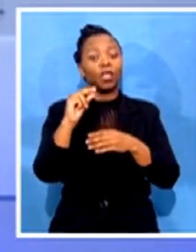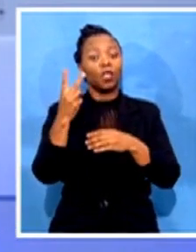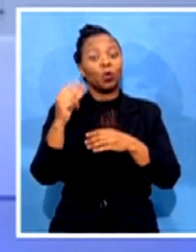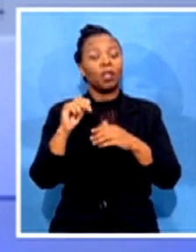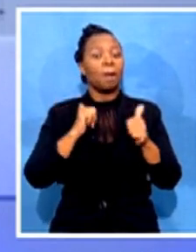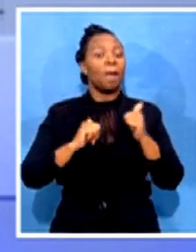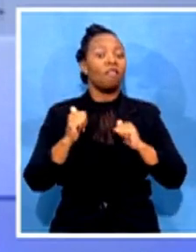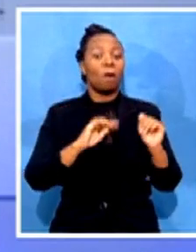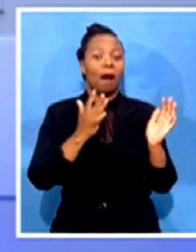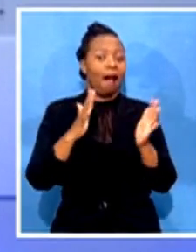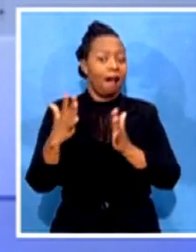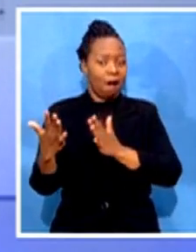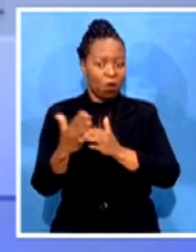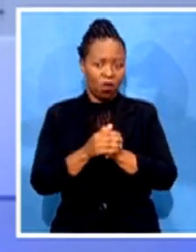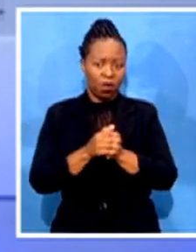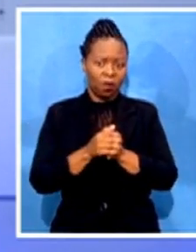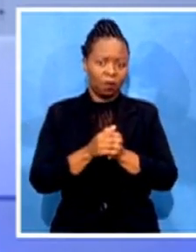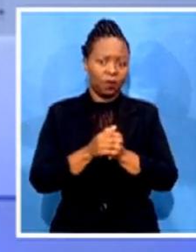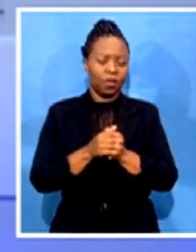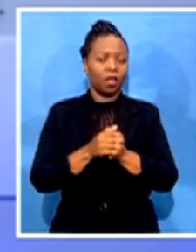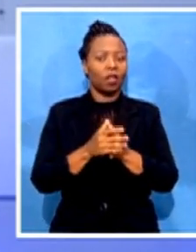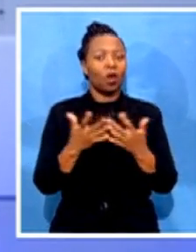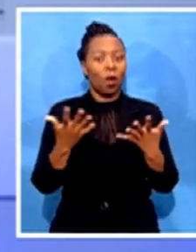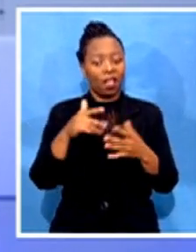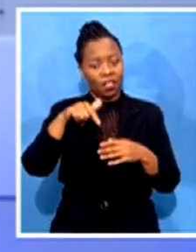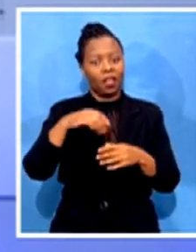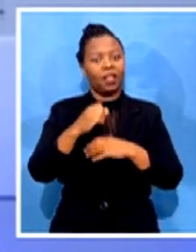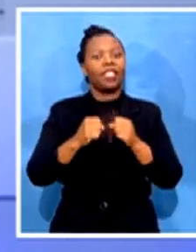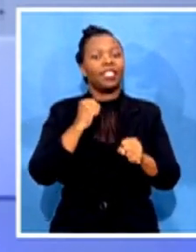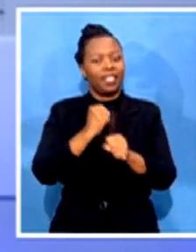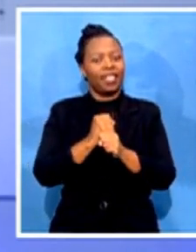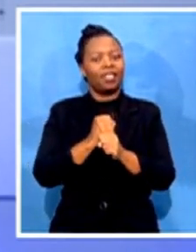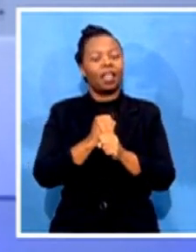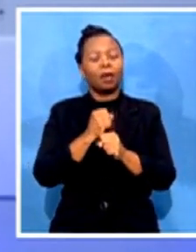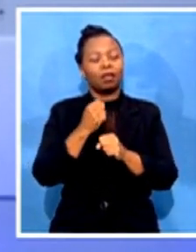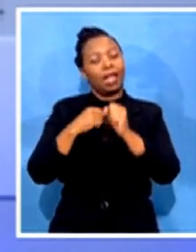a year where we were facing COVID-19. Now, acting Eskom Fuel Resources Senior